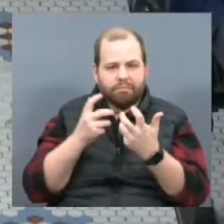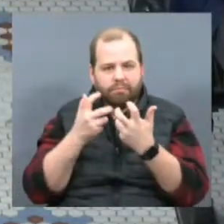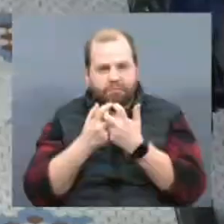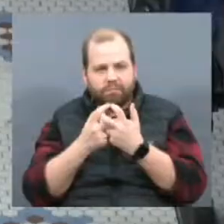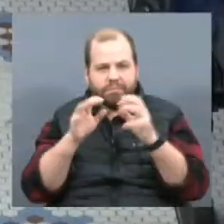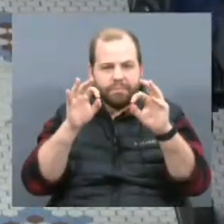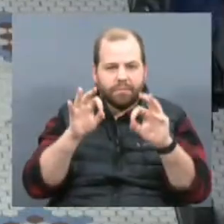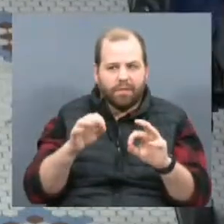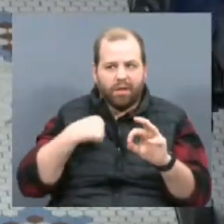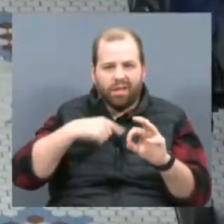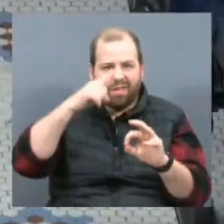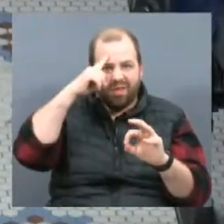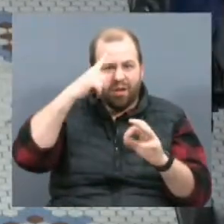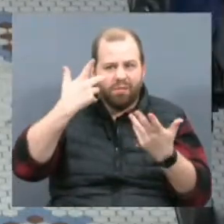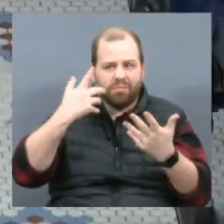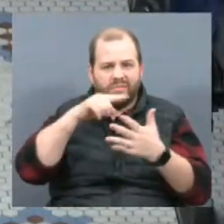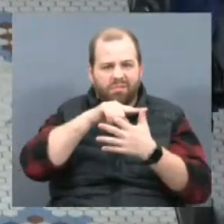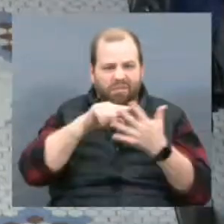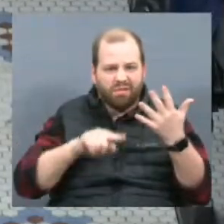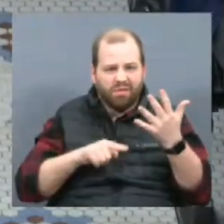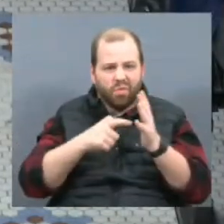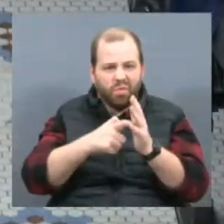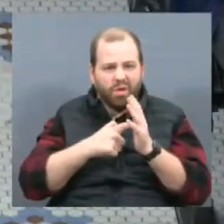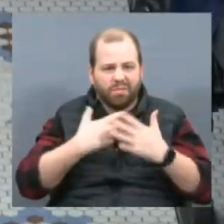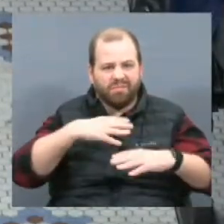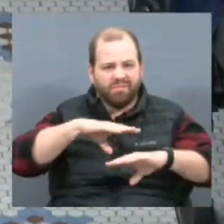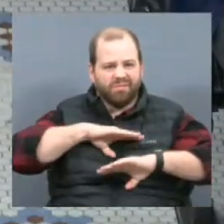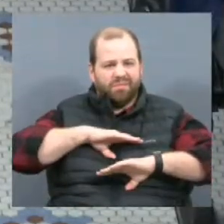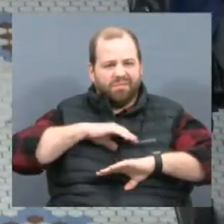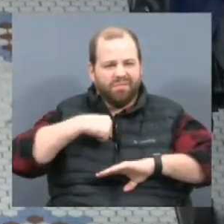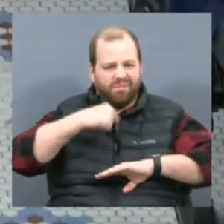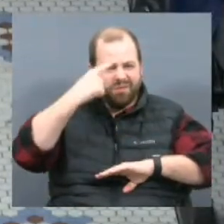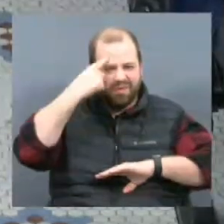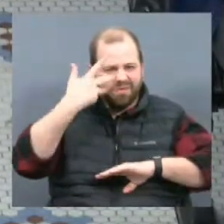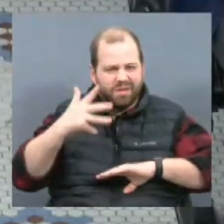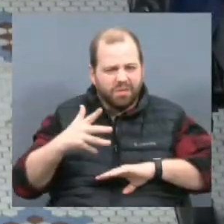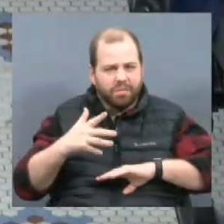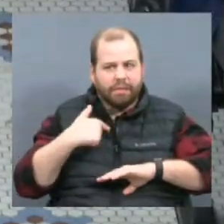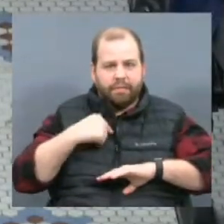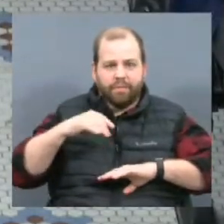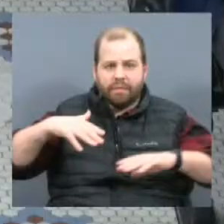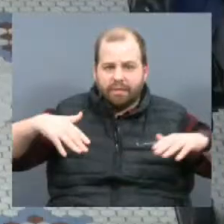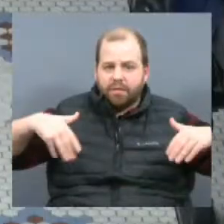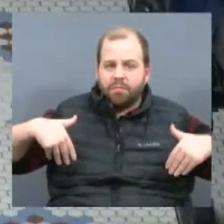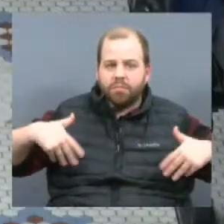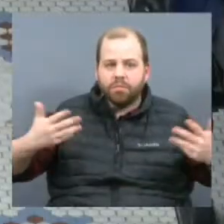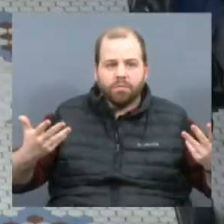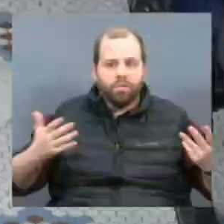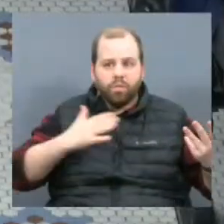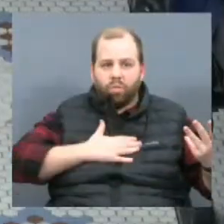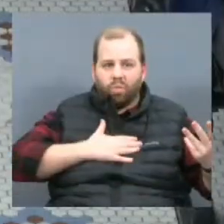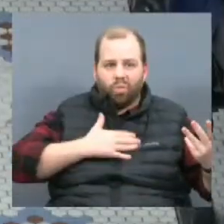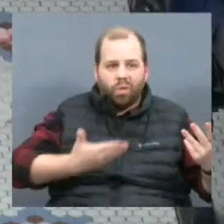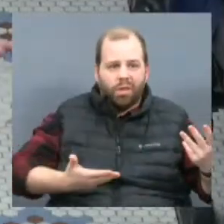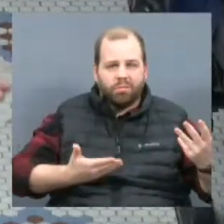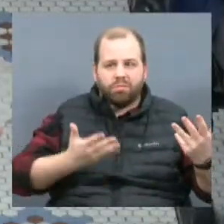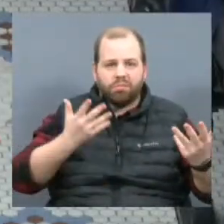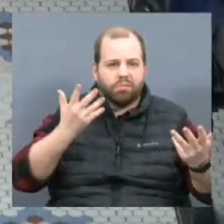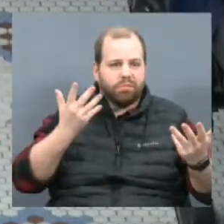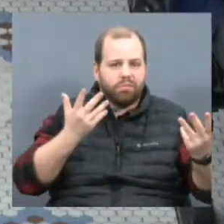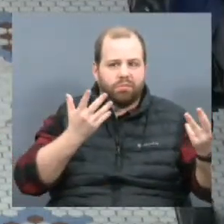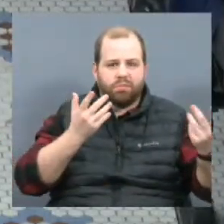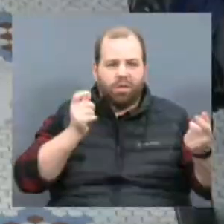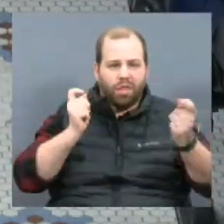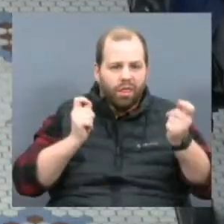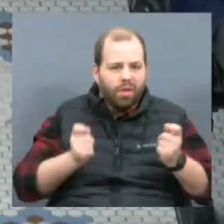I thought we met every requirement of the city when we did this. And if I haven't, then we're willing to do whatever